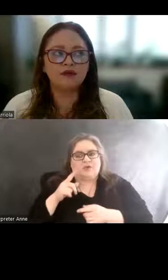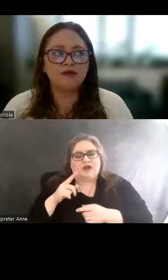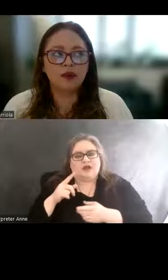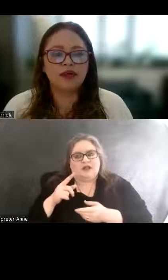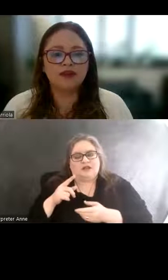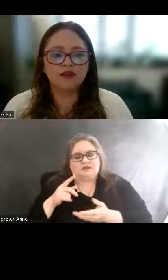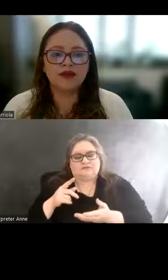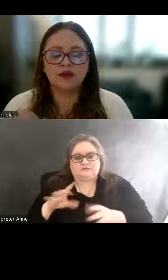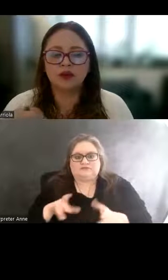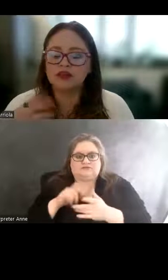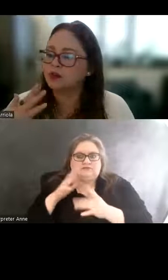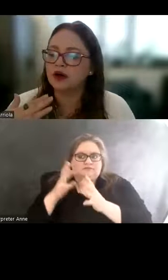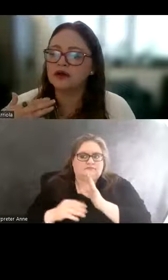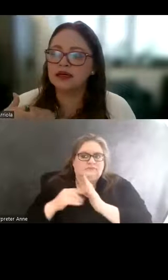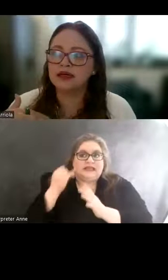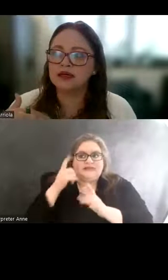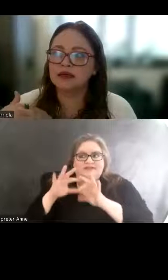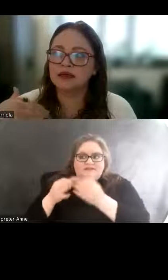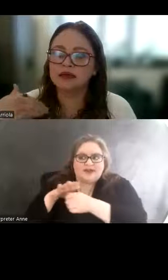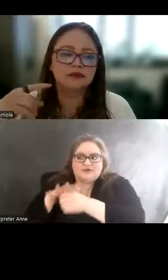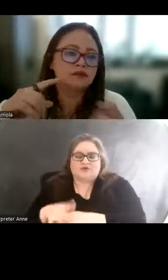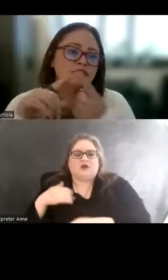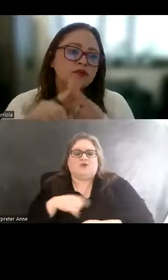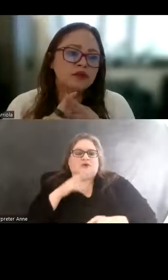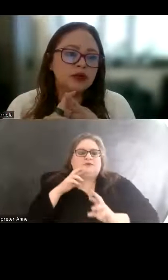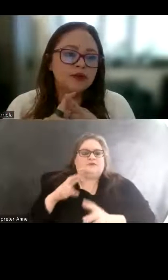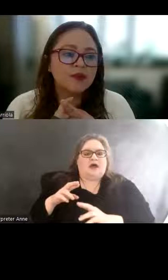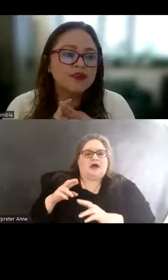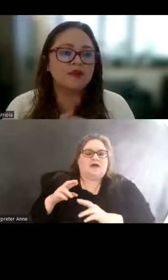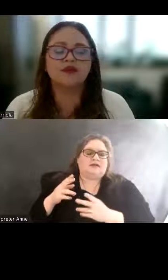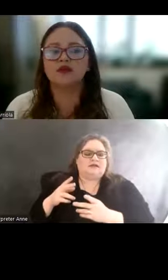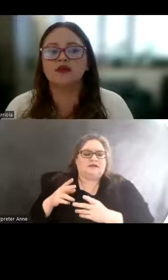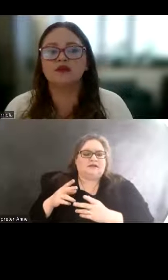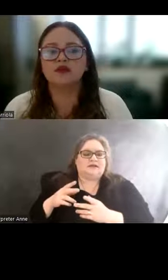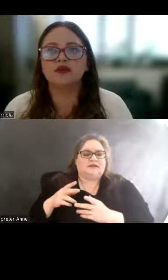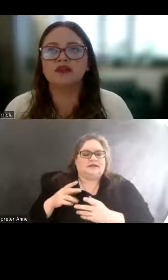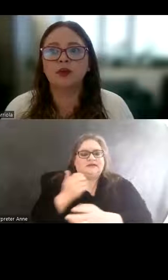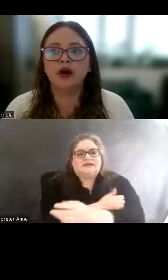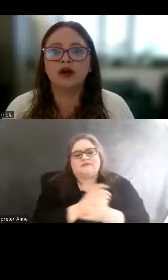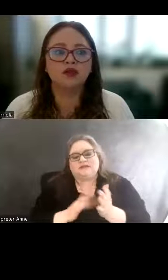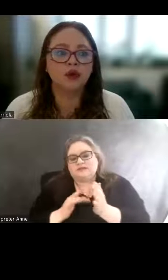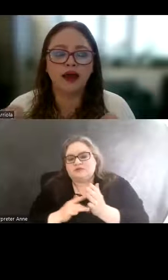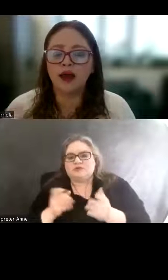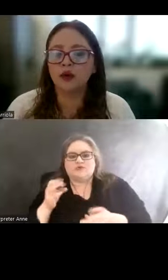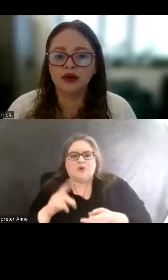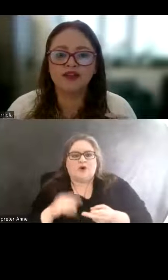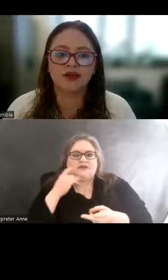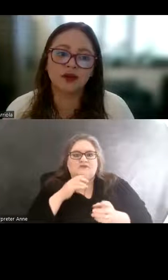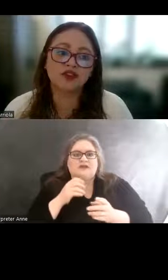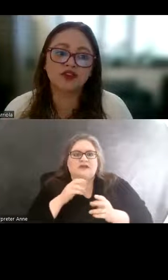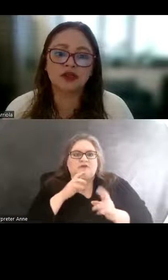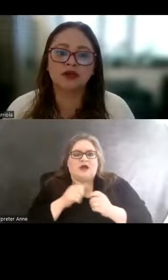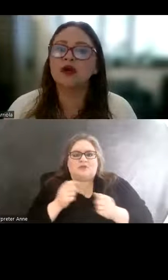if family is stressed and we respond in substance misuse, if we respond with outbursts